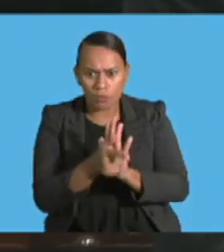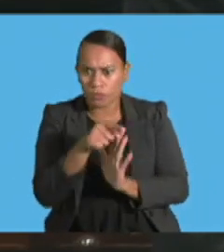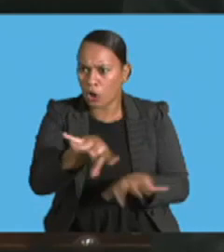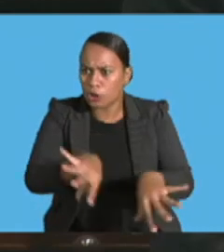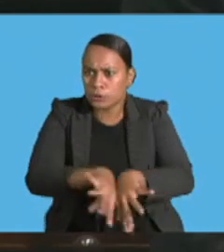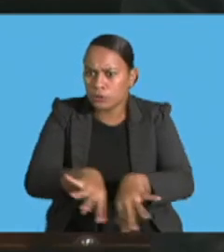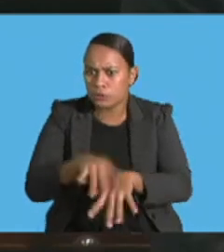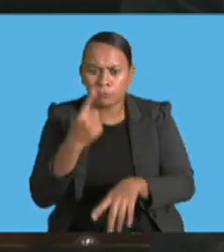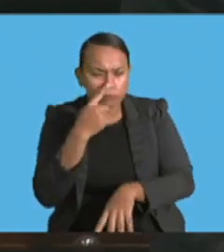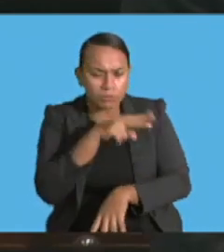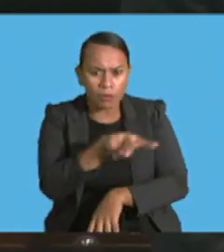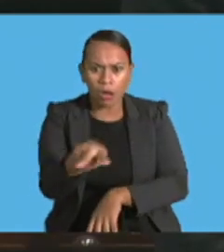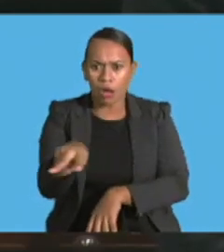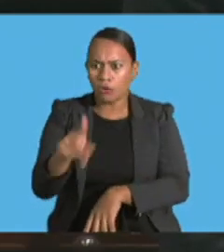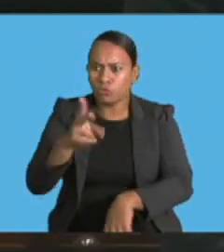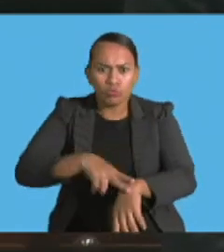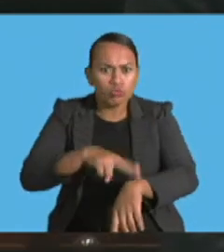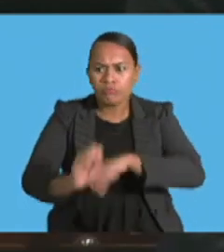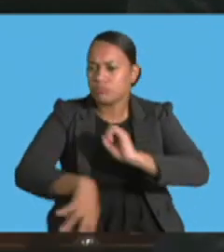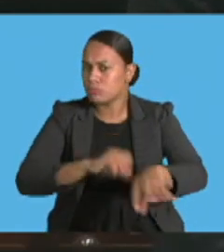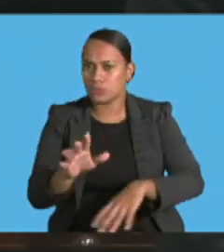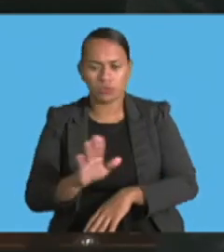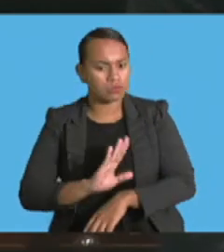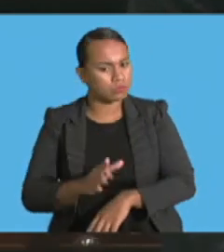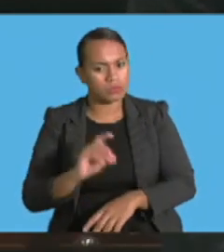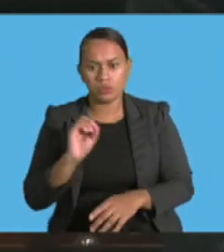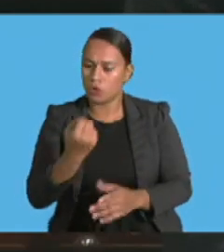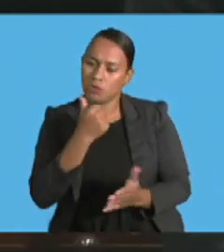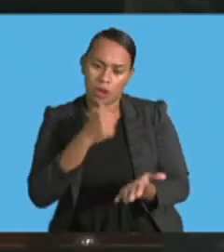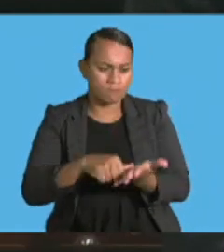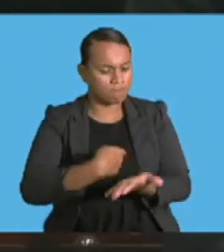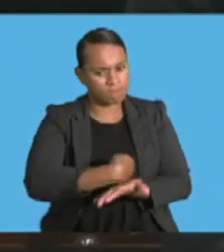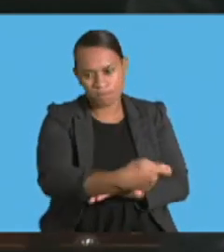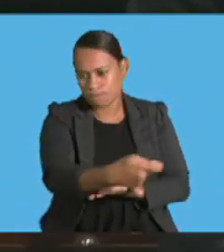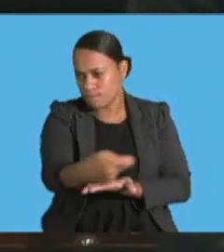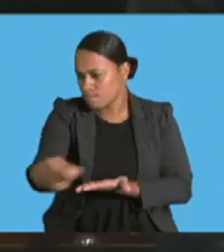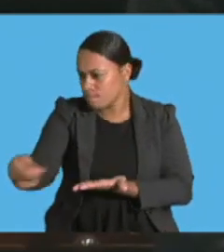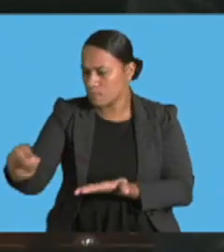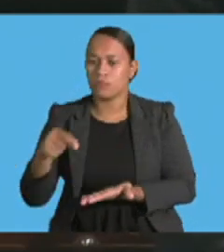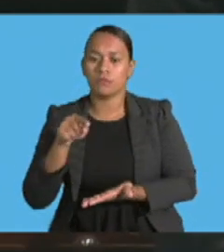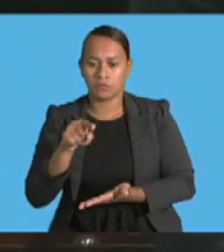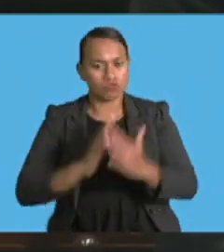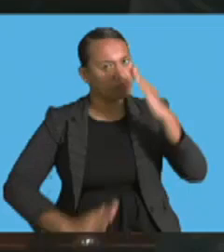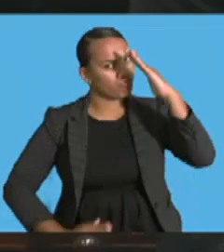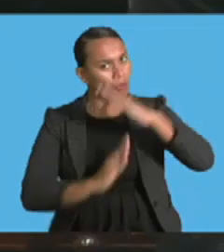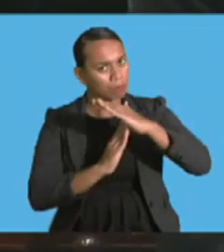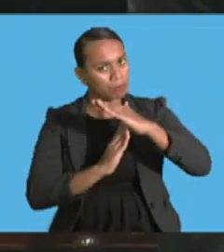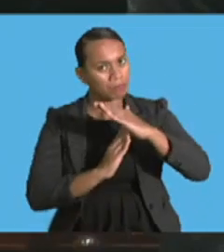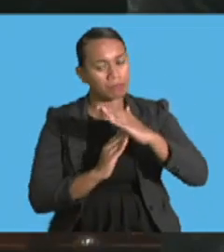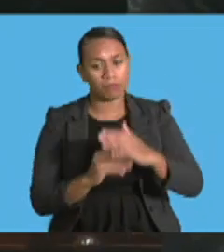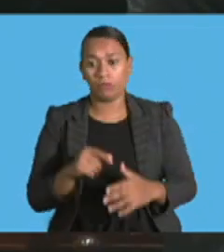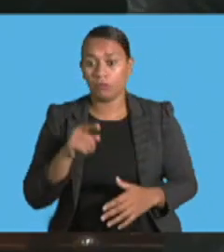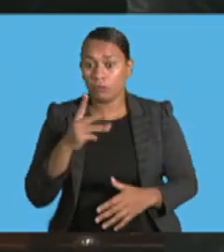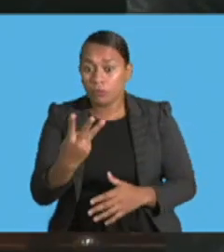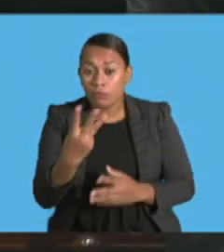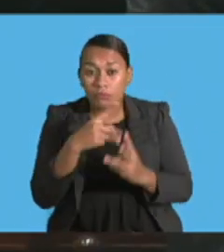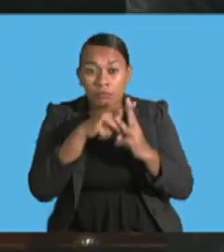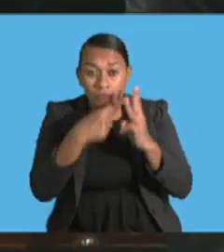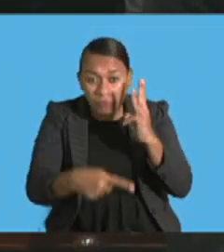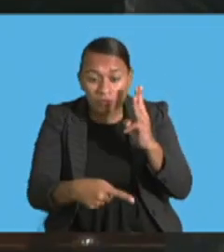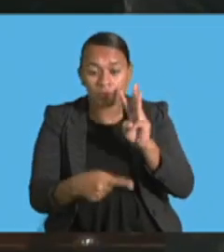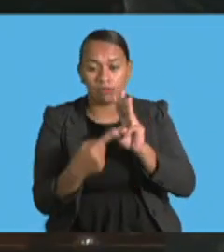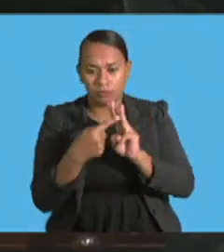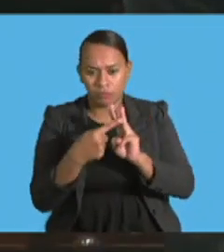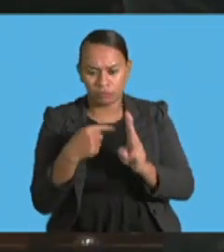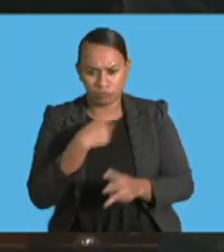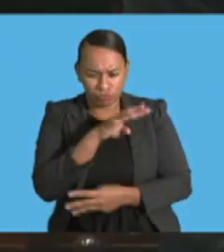Recycling Regulations 2007. 3 of these notices, Mr. Speaker say, were for breaching the conditions of waste disposal permits